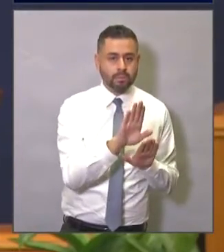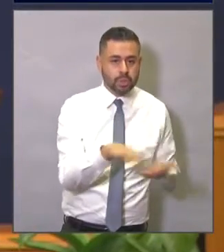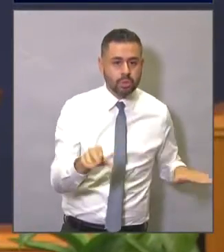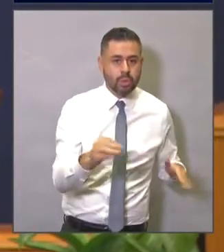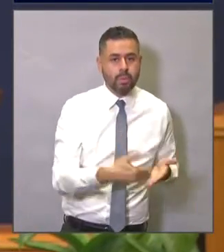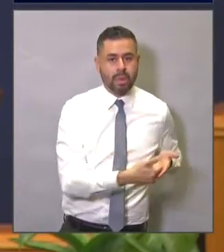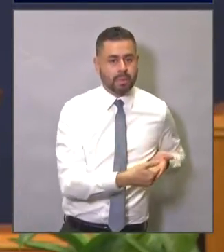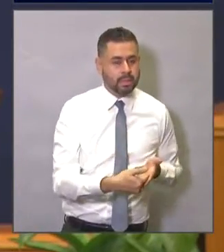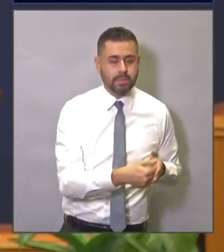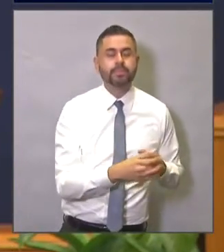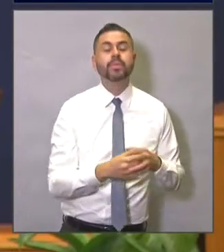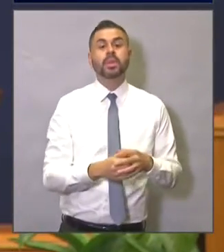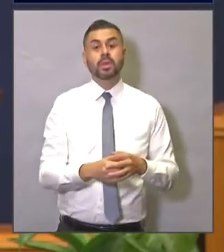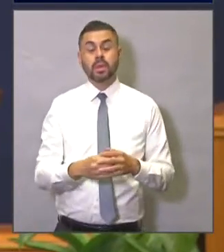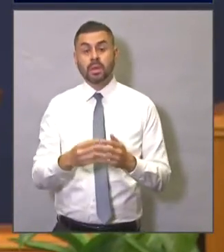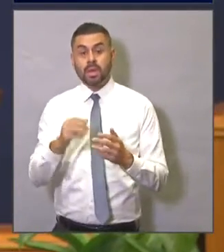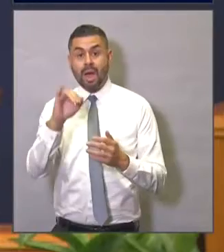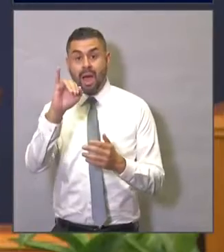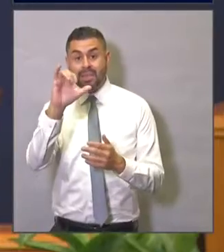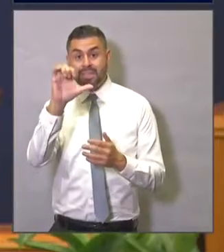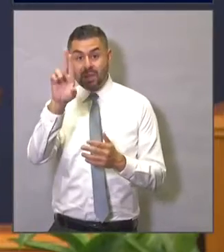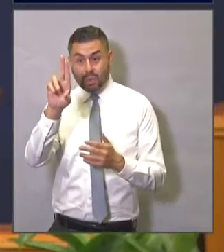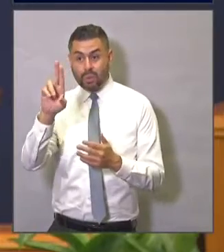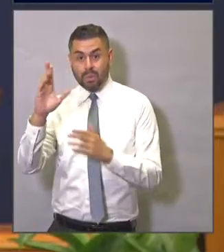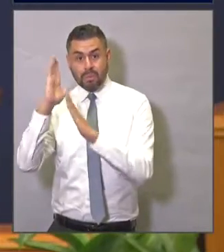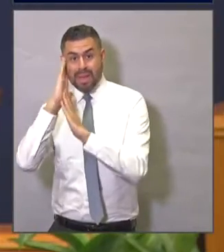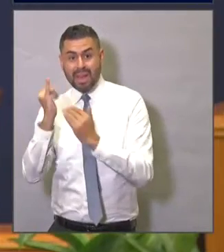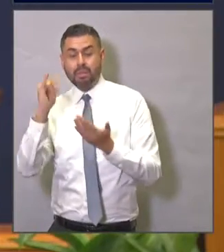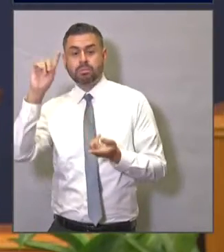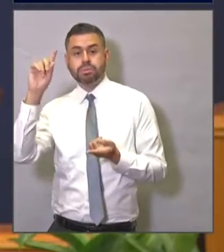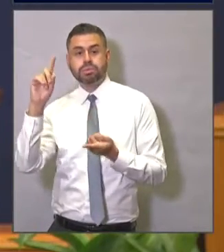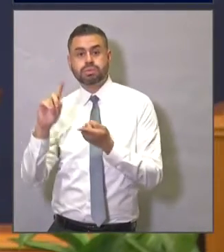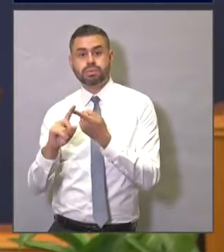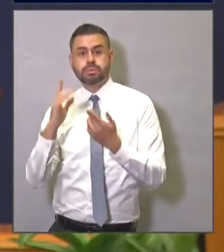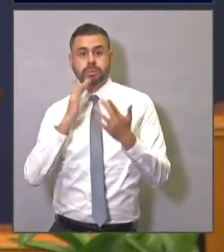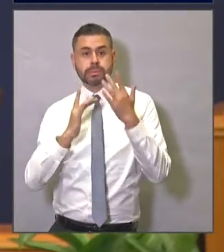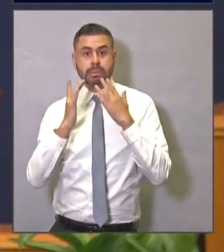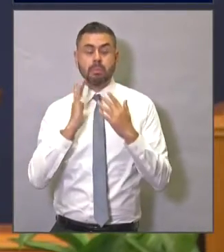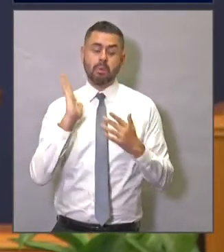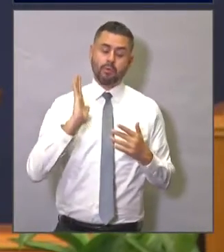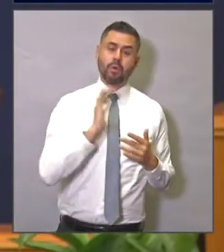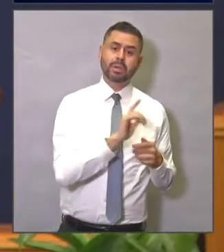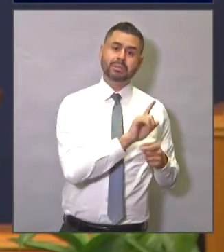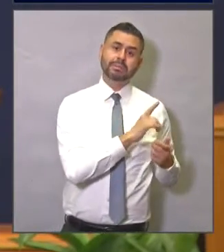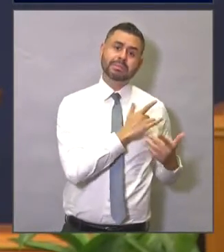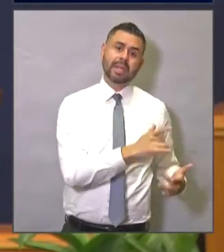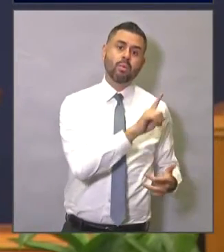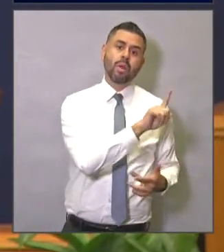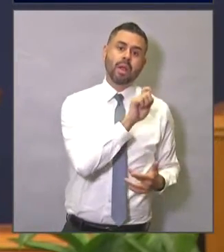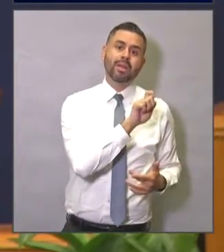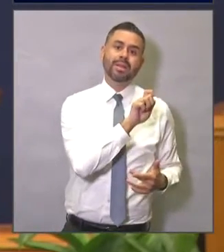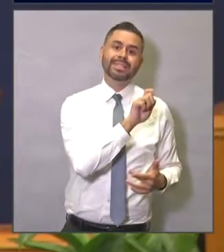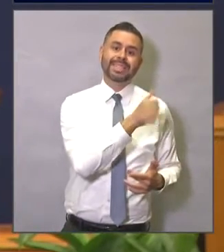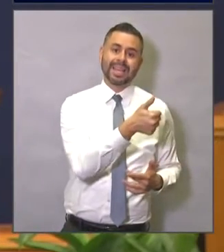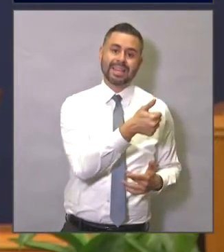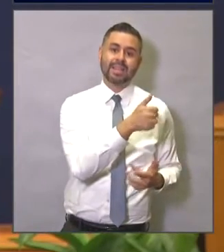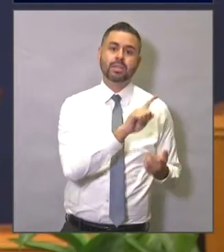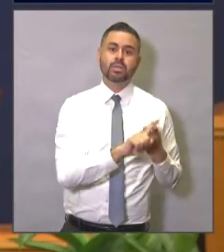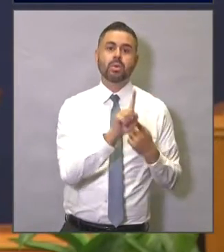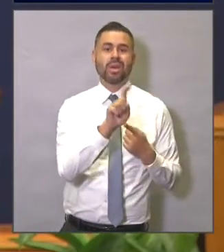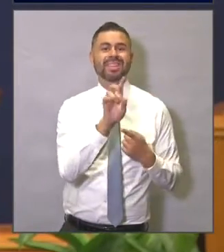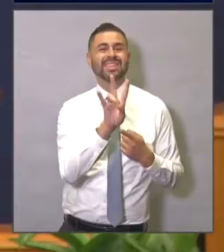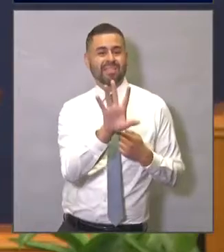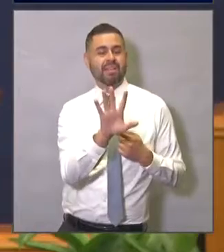number of available ICU beds has ranged consistently between 110 and 175 for the last